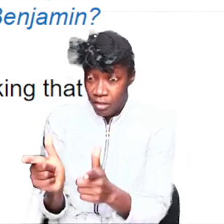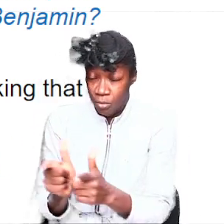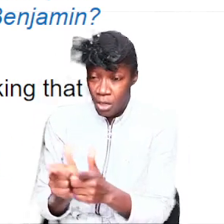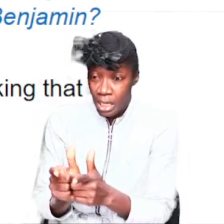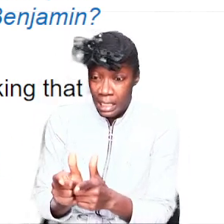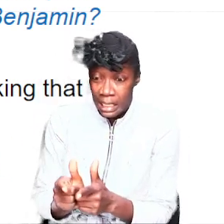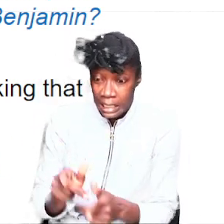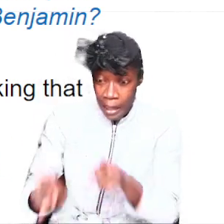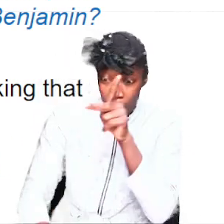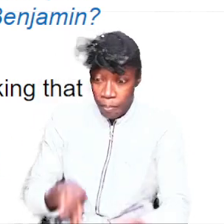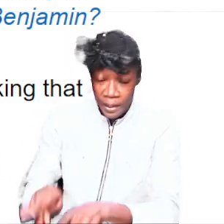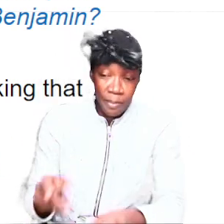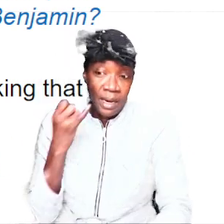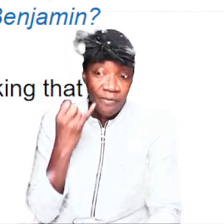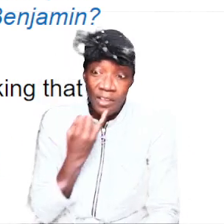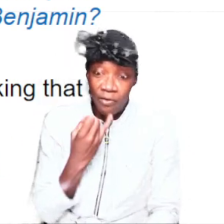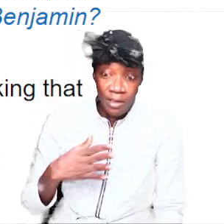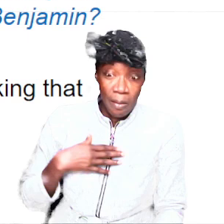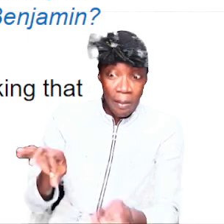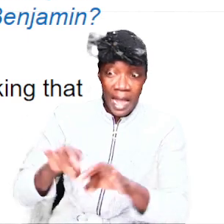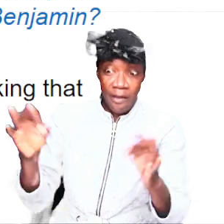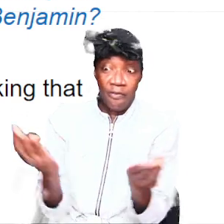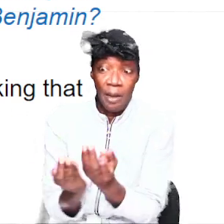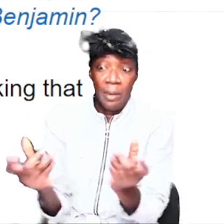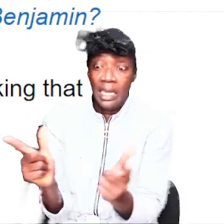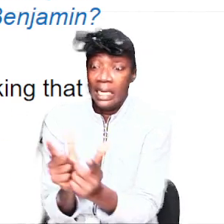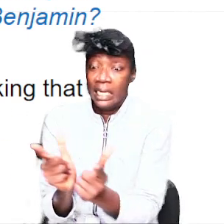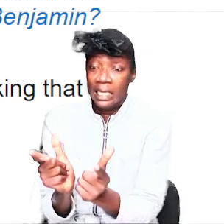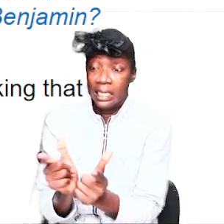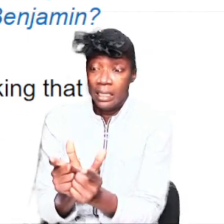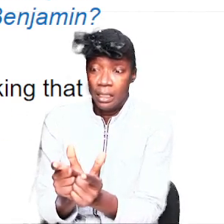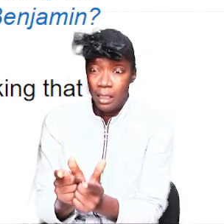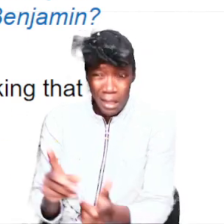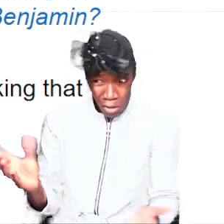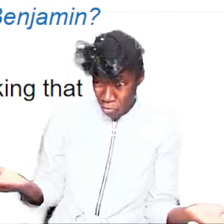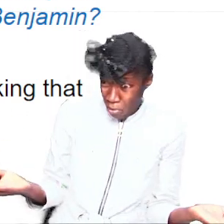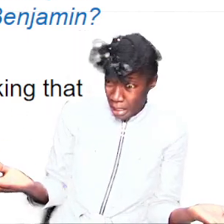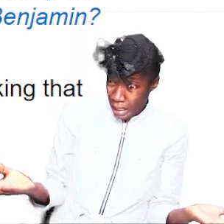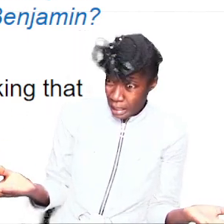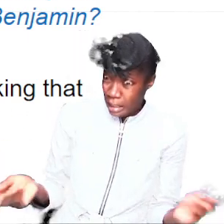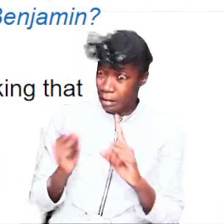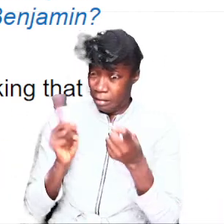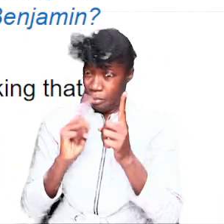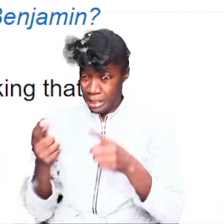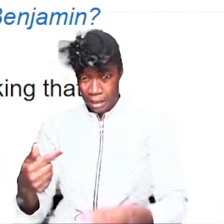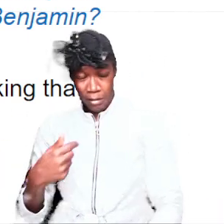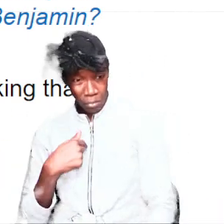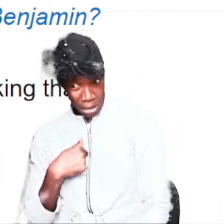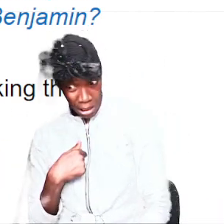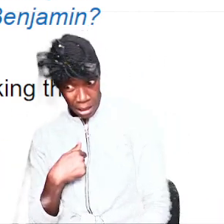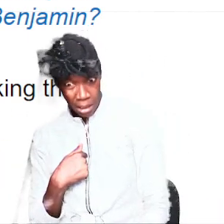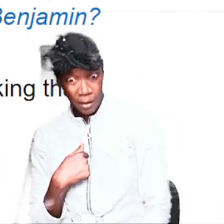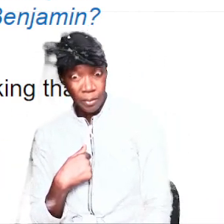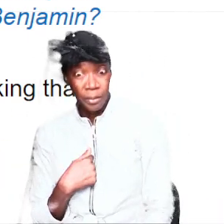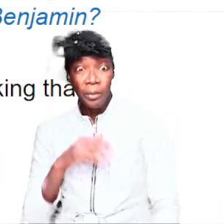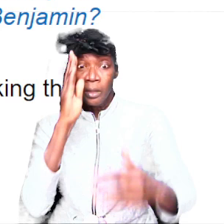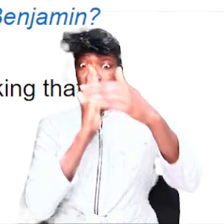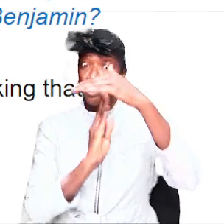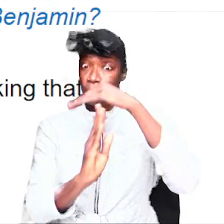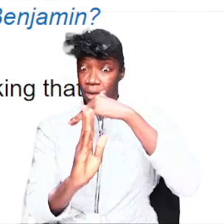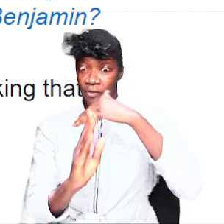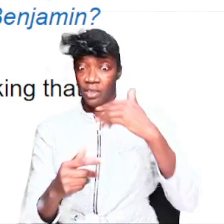the least of all the families of the tribe of Benjamin? Wherefore then speakest thou to me?" So the prophet was